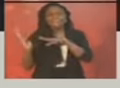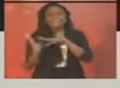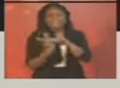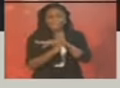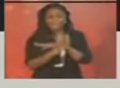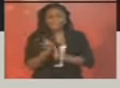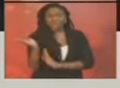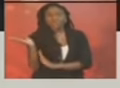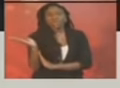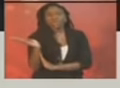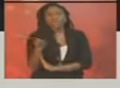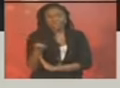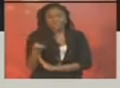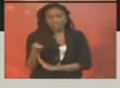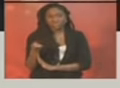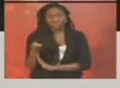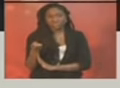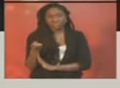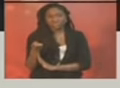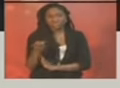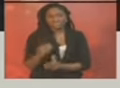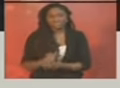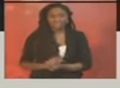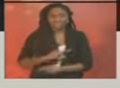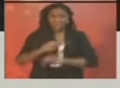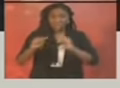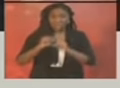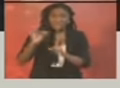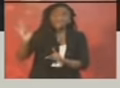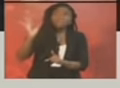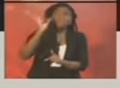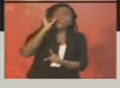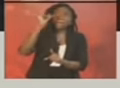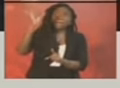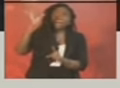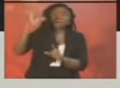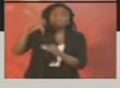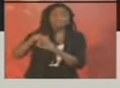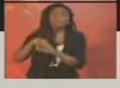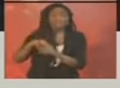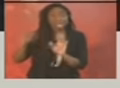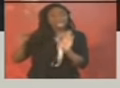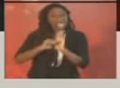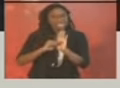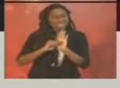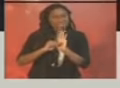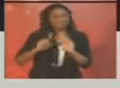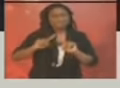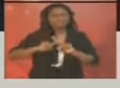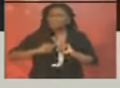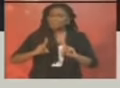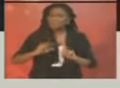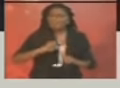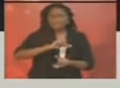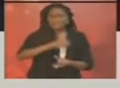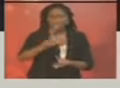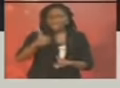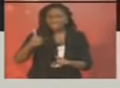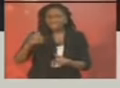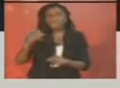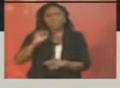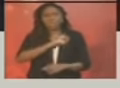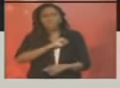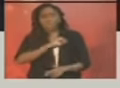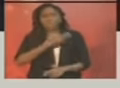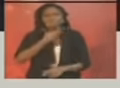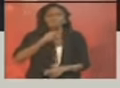negative, but everything else was positive. And this child showed classic symptomatology of MSC. What it means, though, is